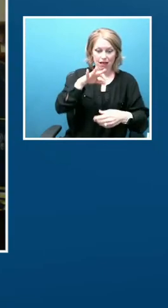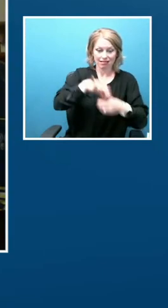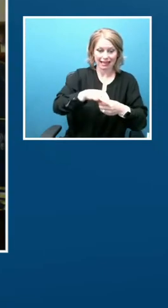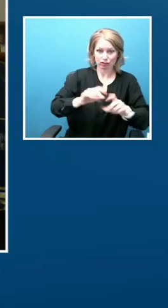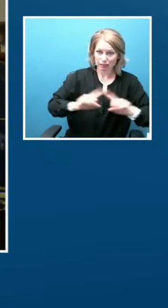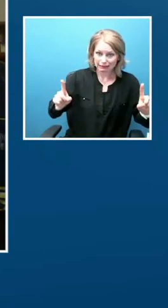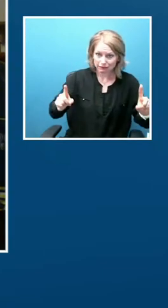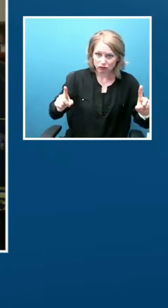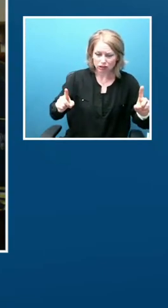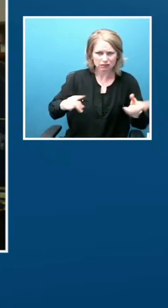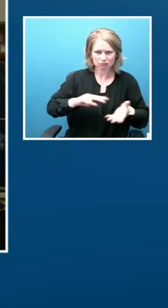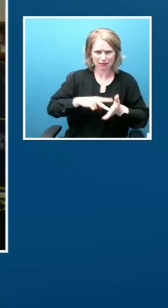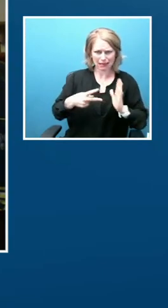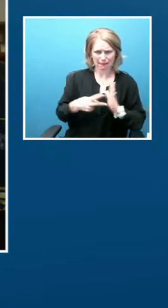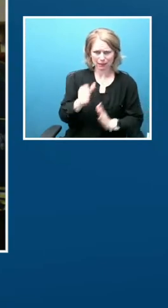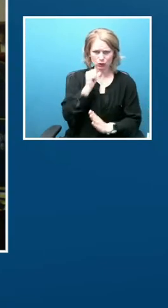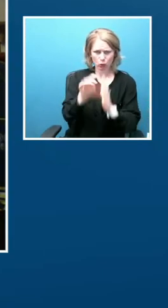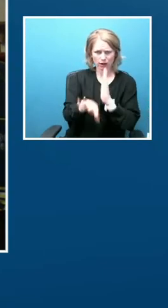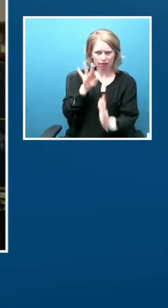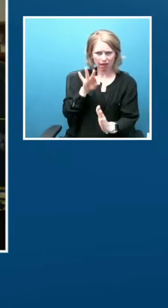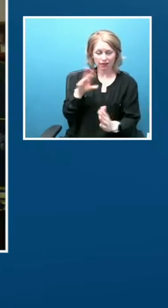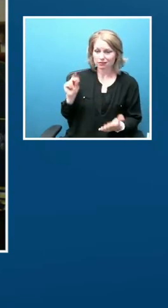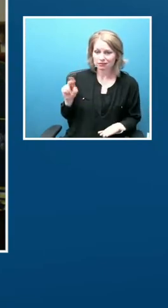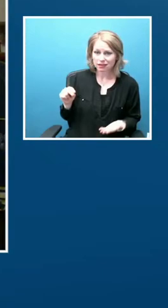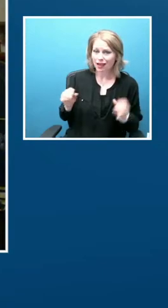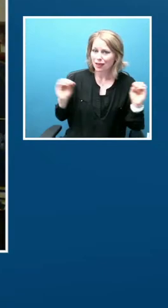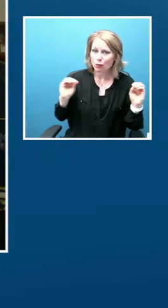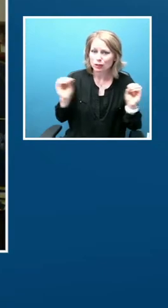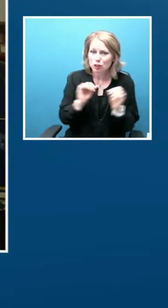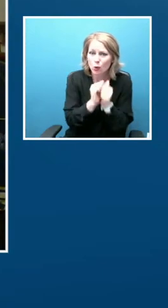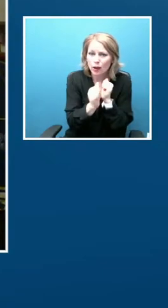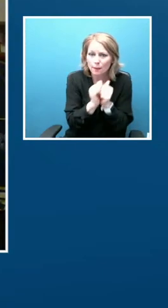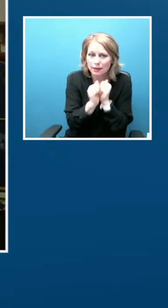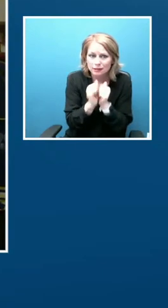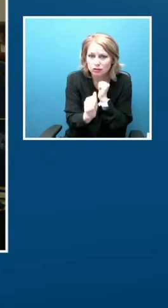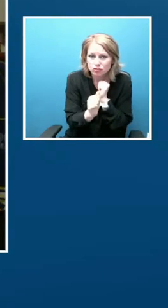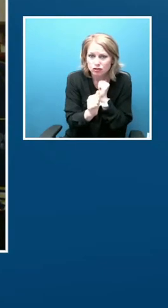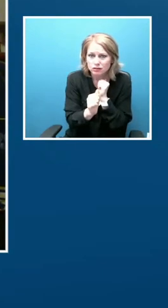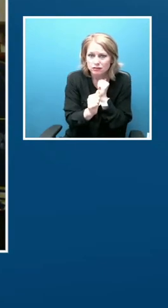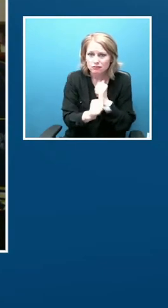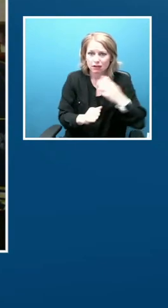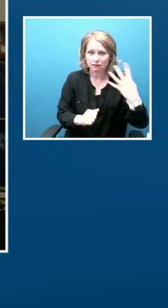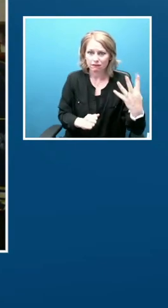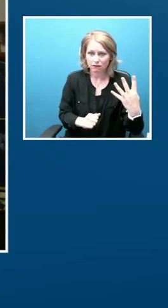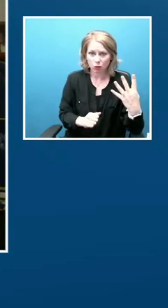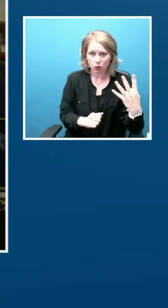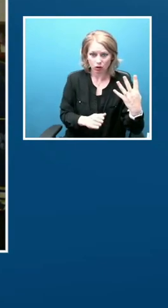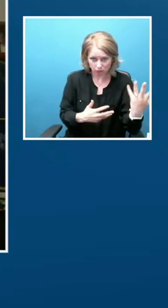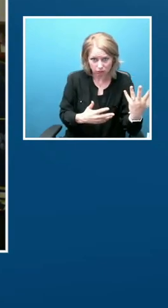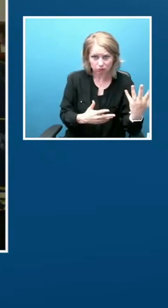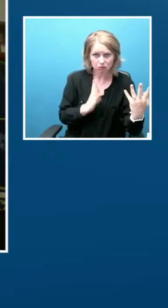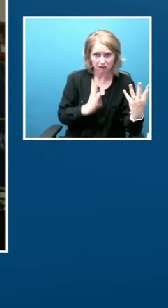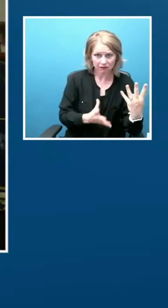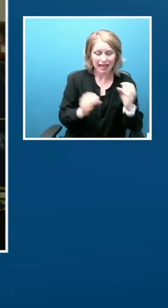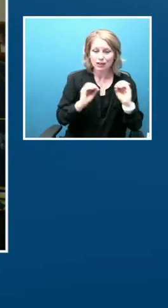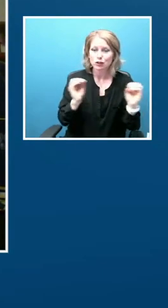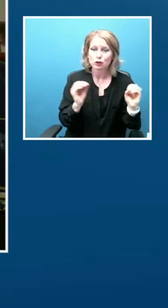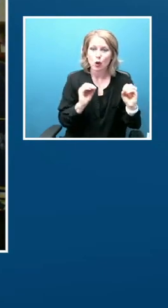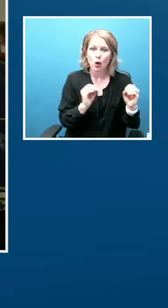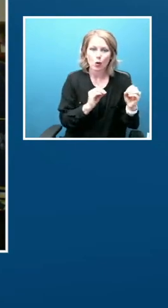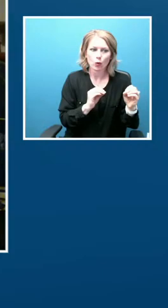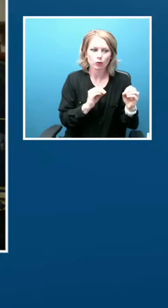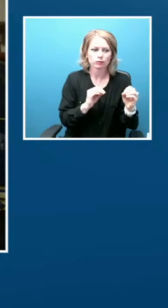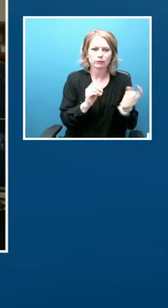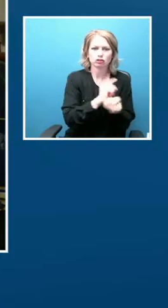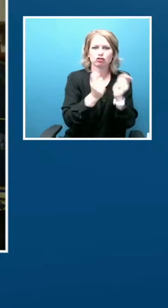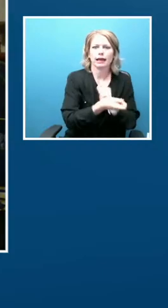us. Other races on June 29th were contested. Ours were not. And not one person has